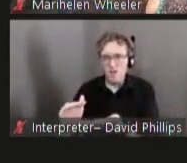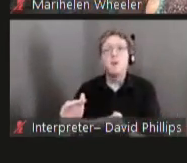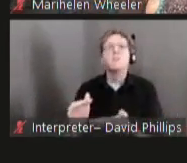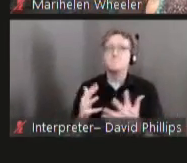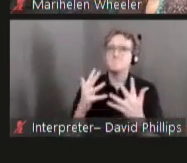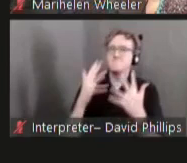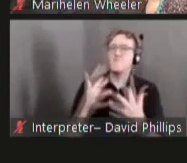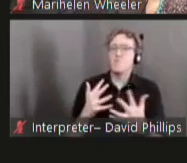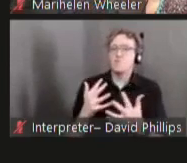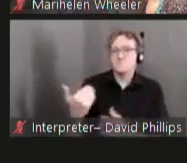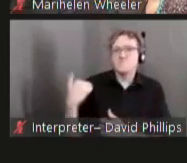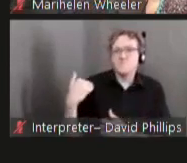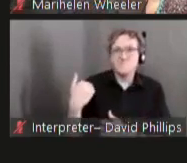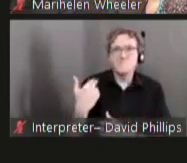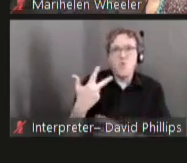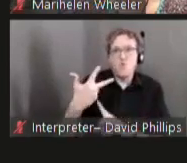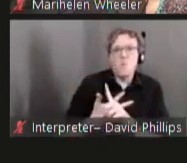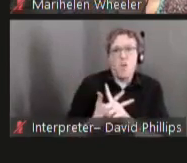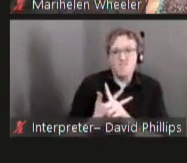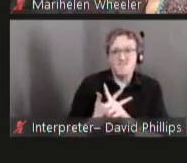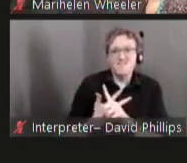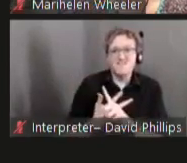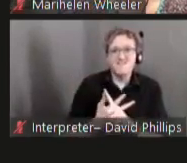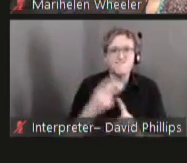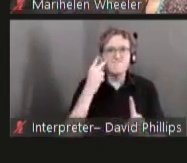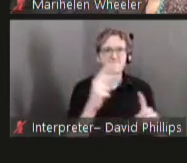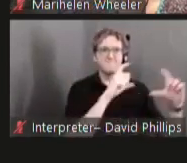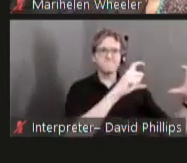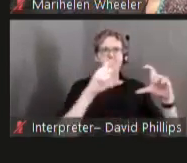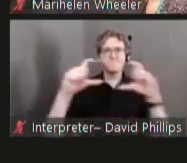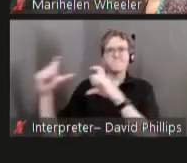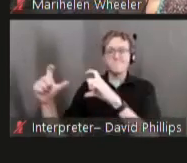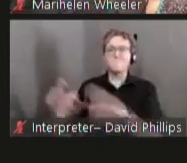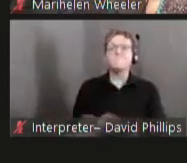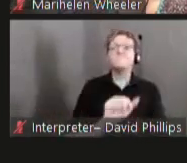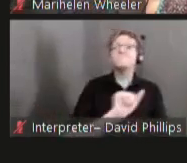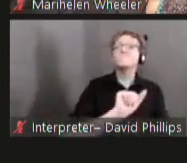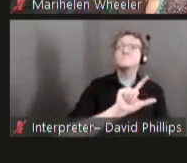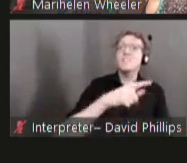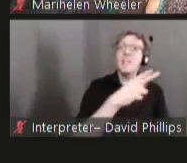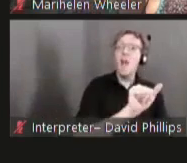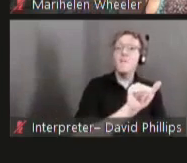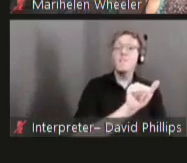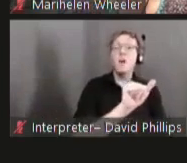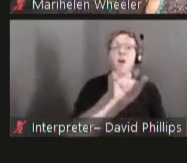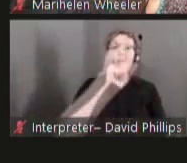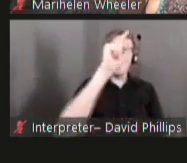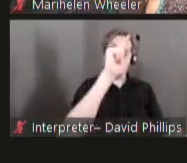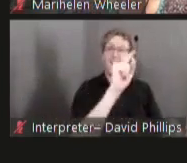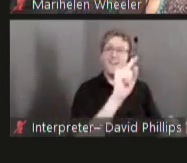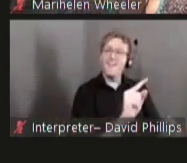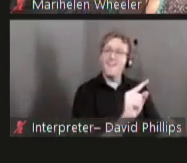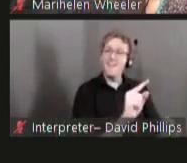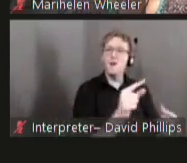in the last 3 months. The Alpha variant numbers start decreasing.